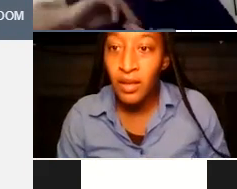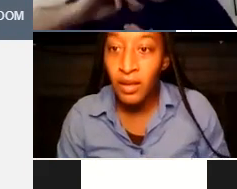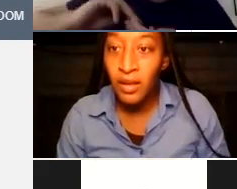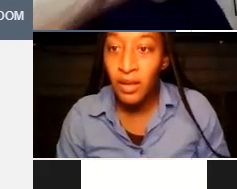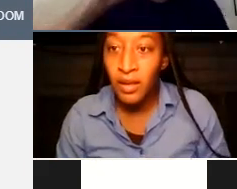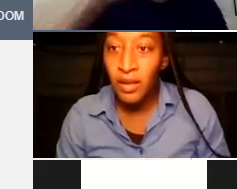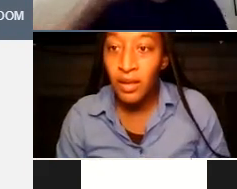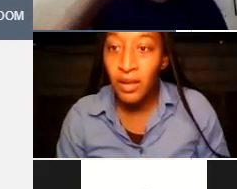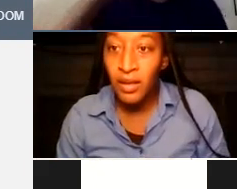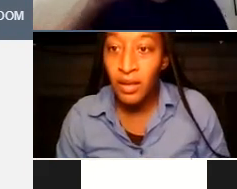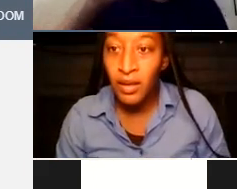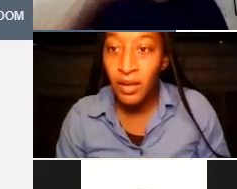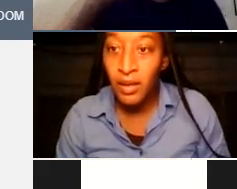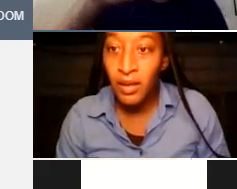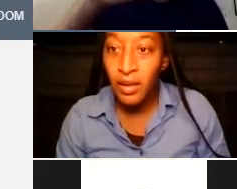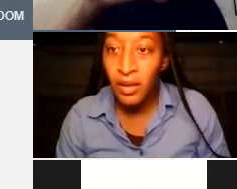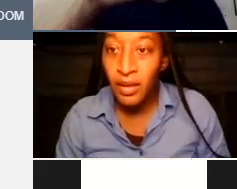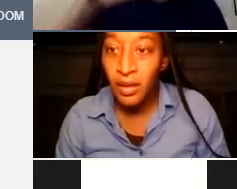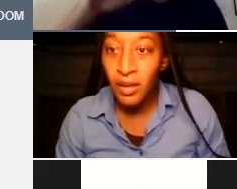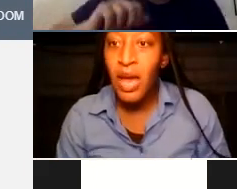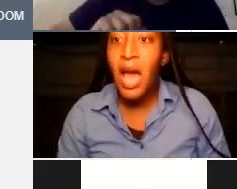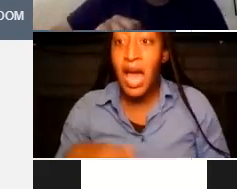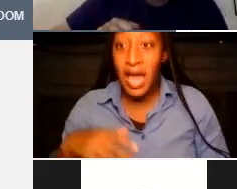being conserved.